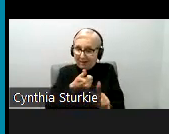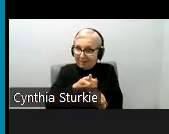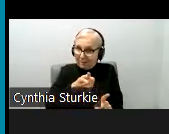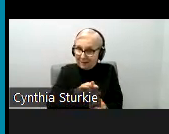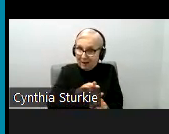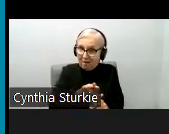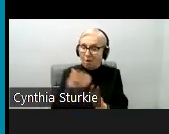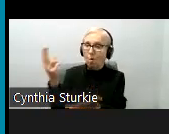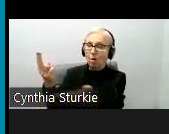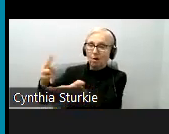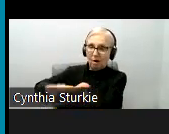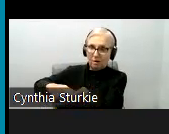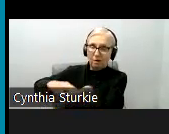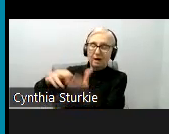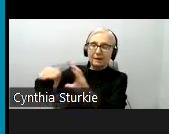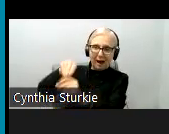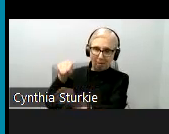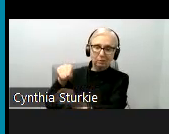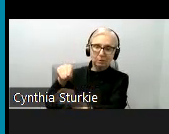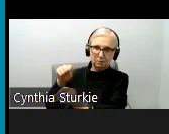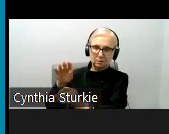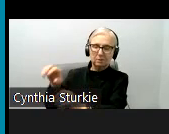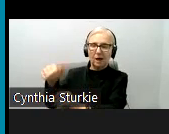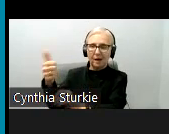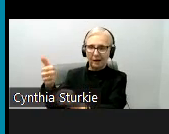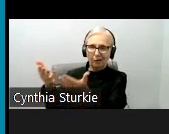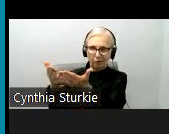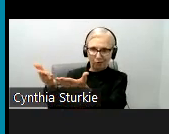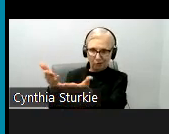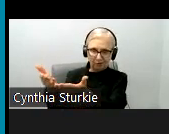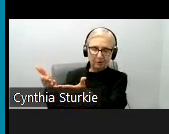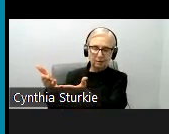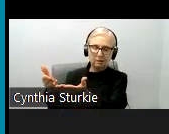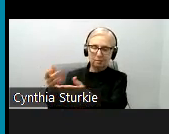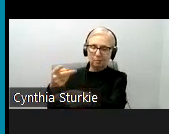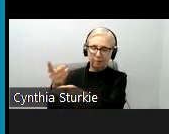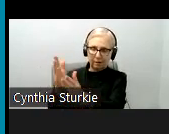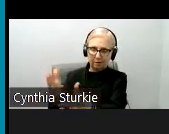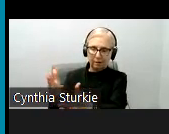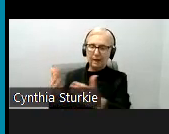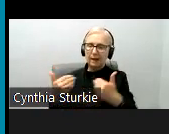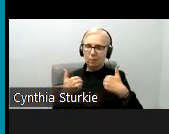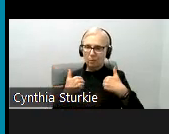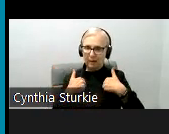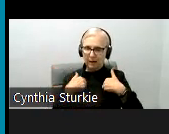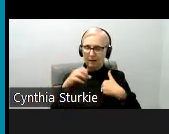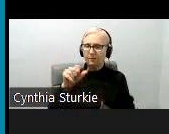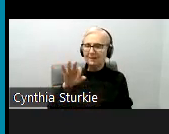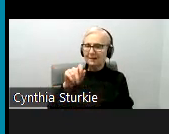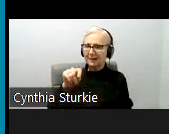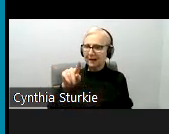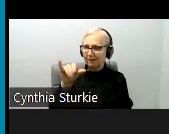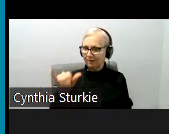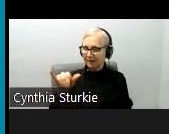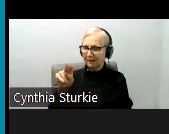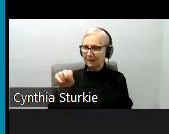out. And then we have essential behavioral health safety net providers approved to provide the